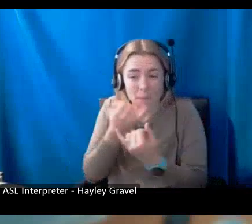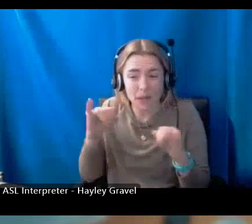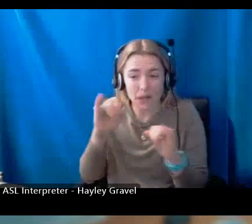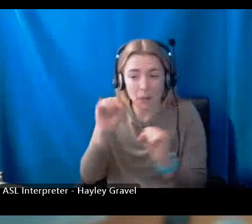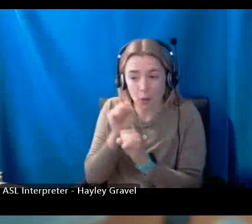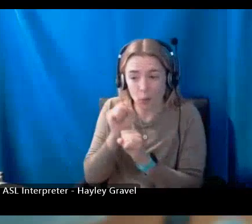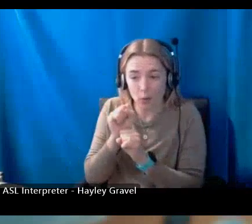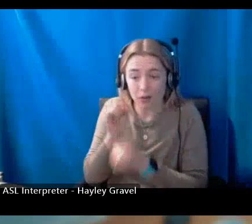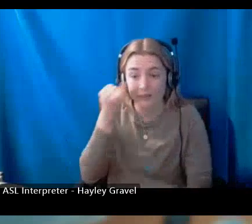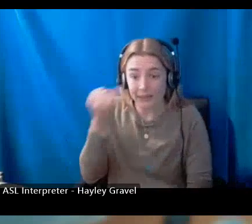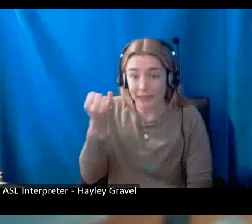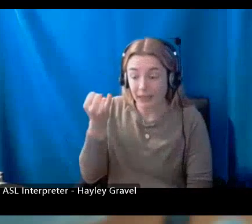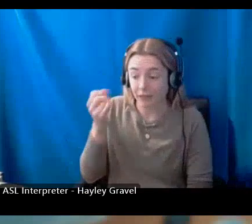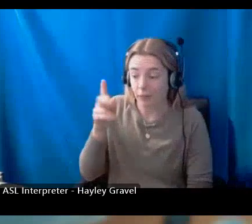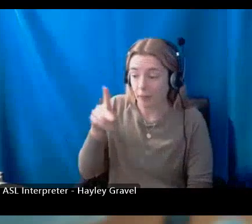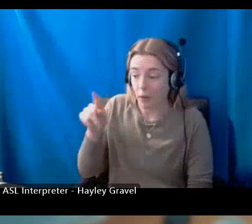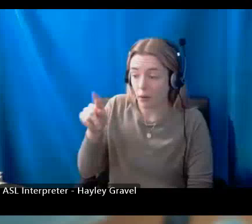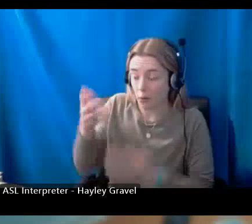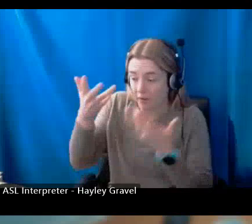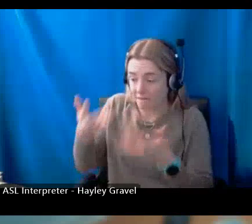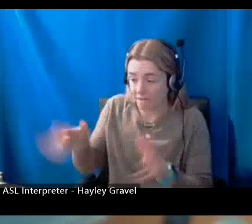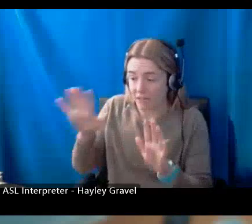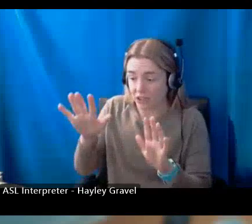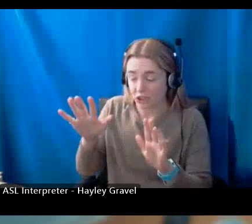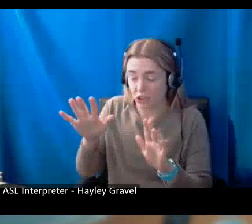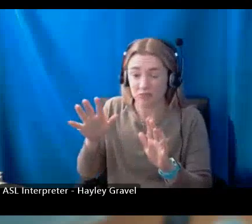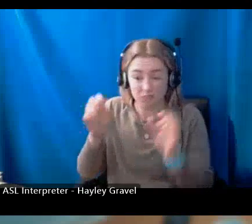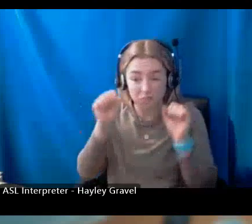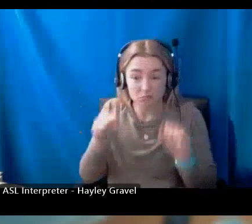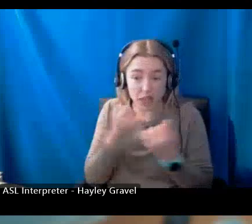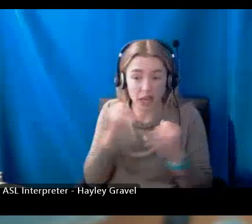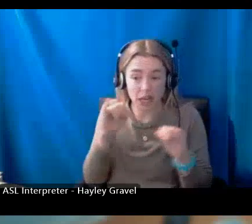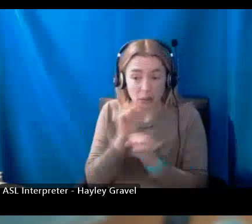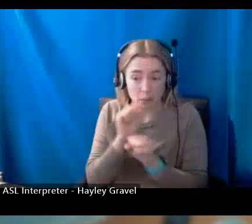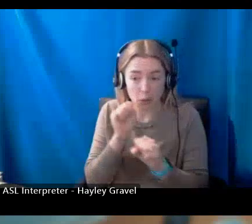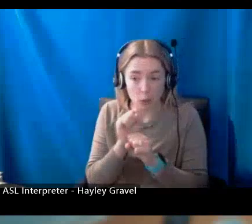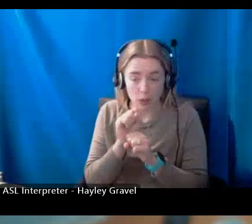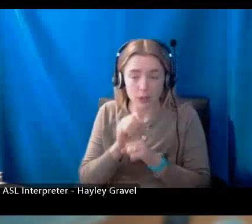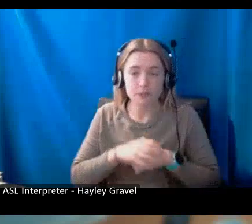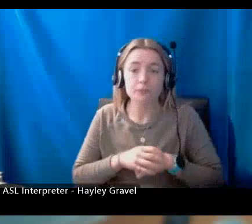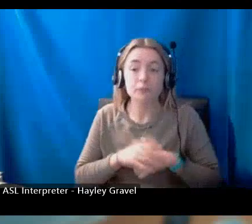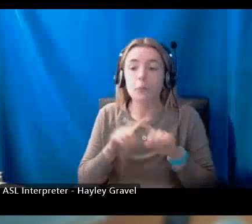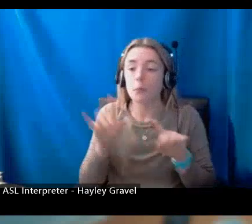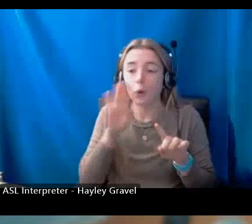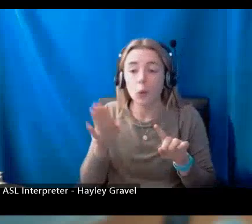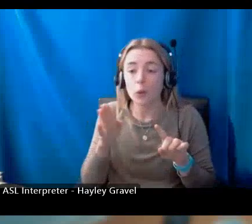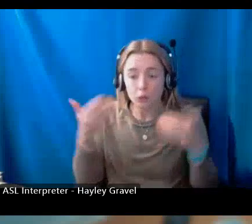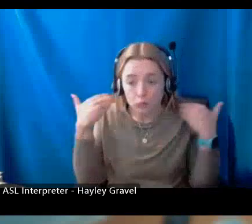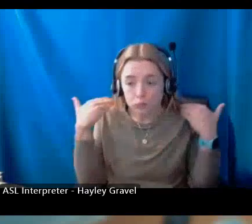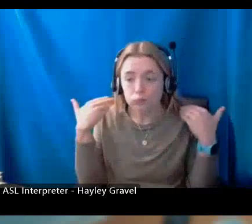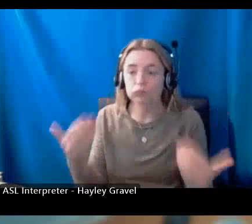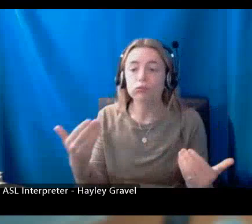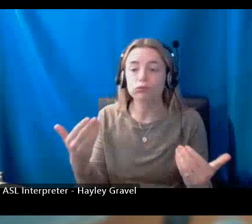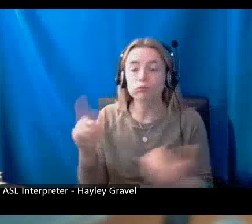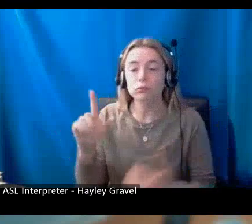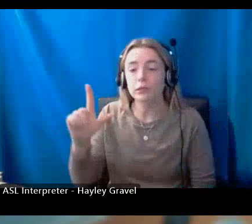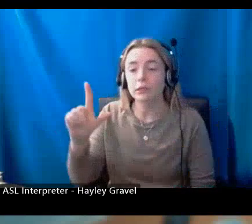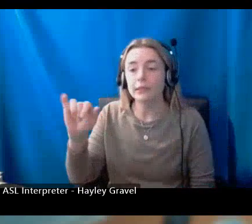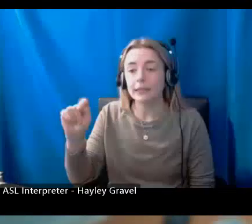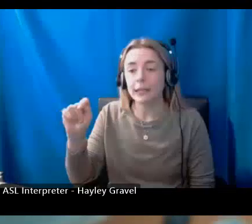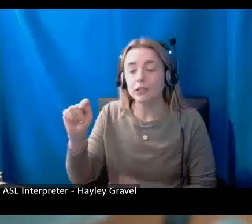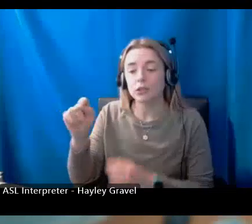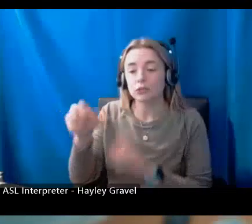work on that, but you'll have the rest of the time today to do that. So I'm going to go right into our lit review